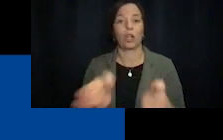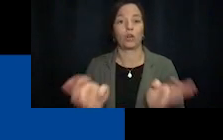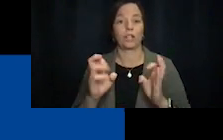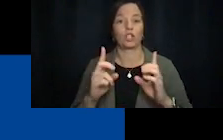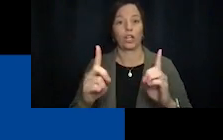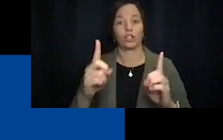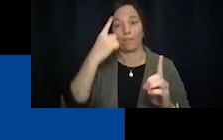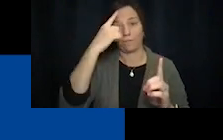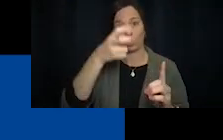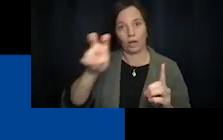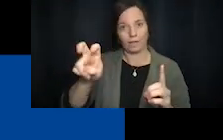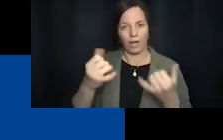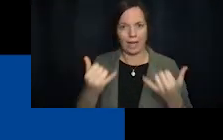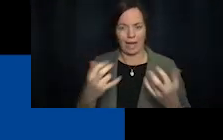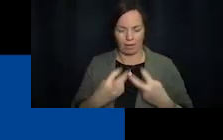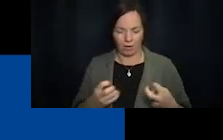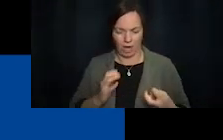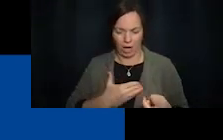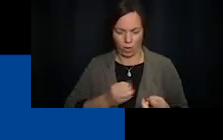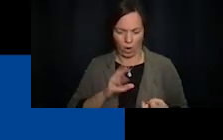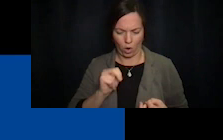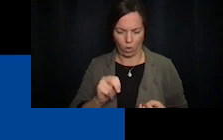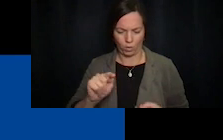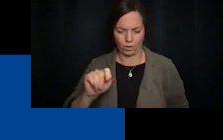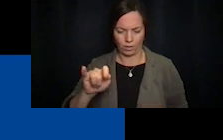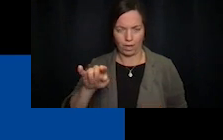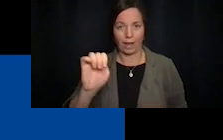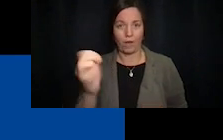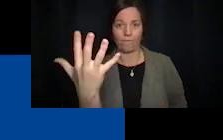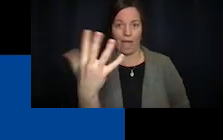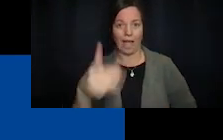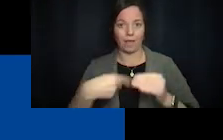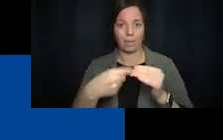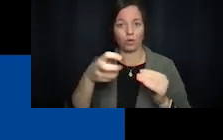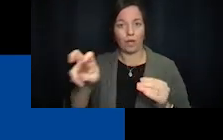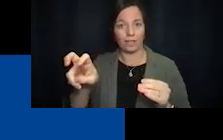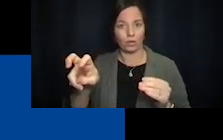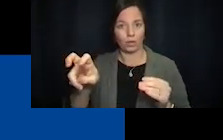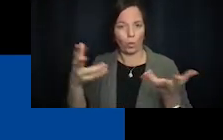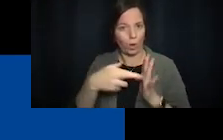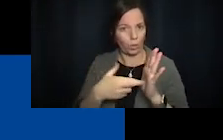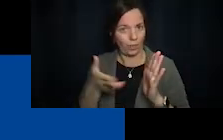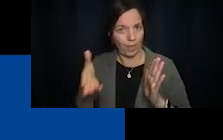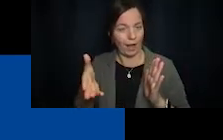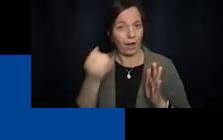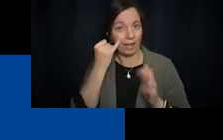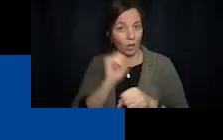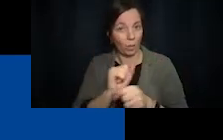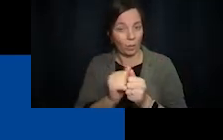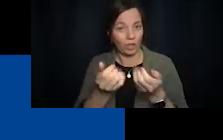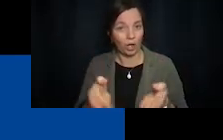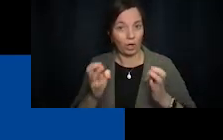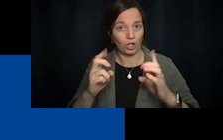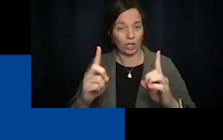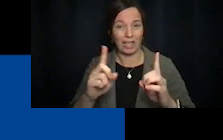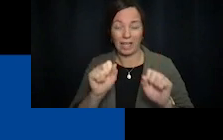take a look at our own Title V regulations around transfer. If you've worked general education with students at all, it can be